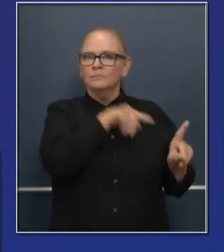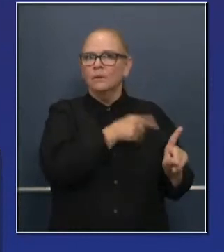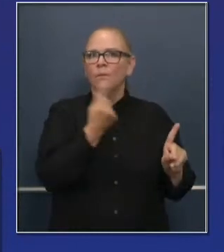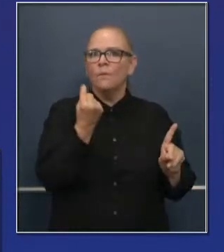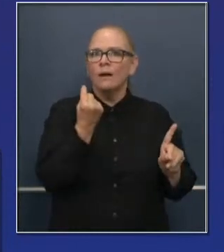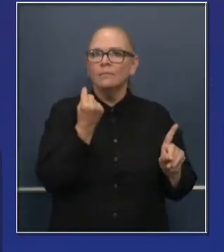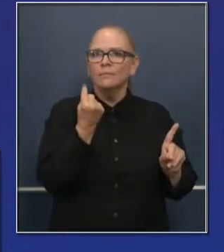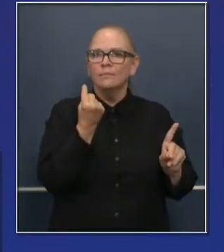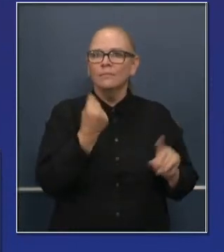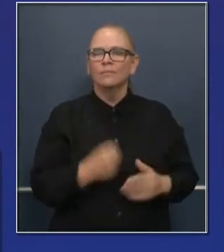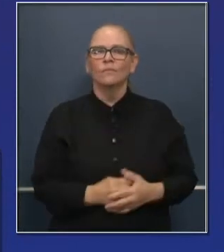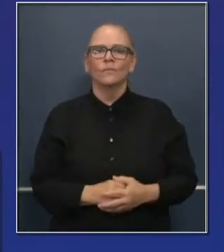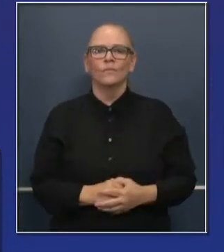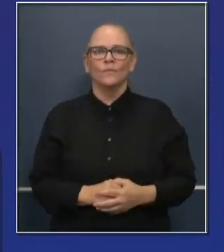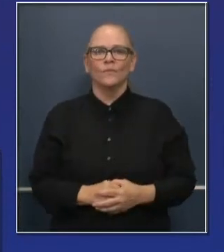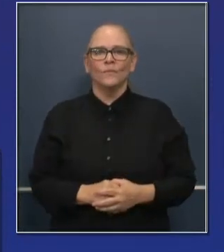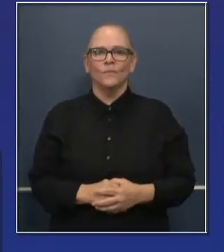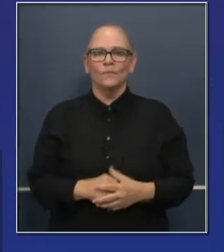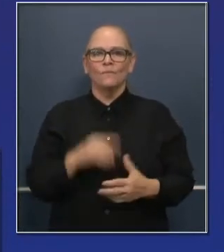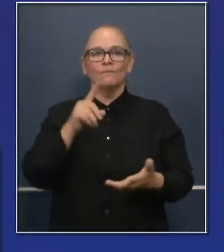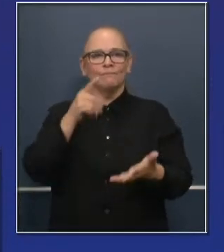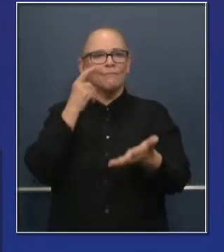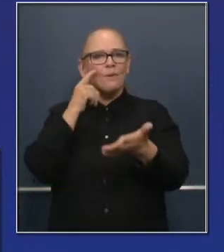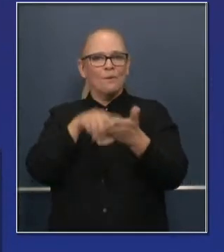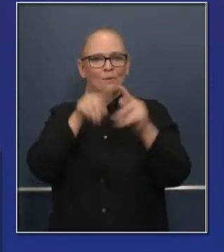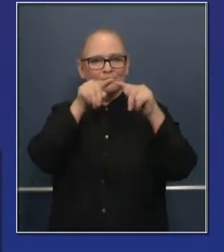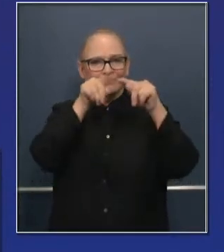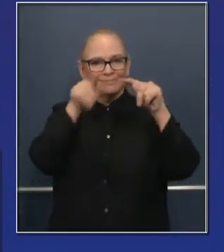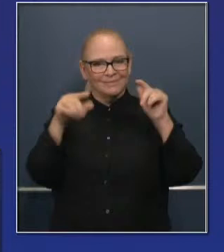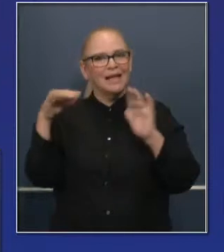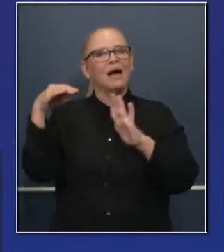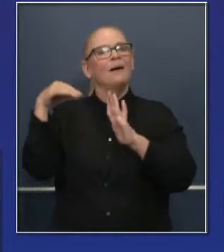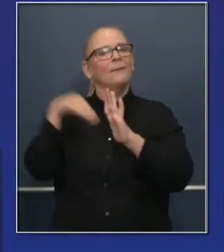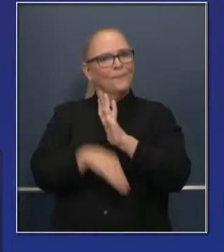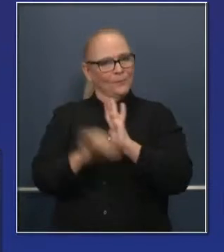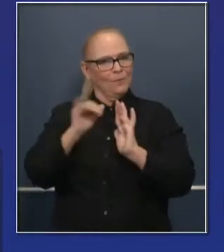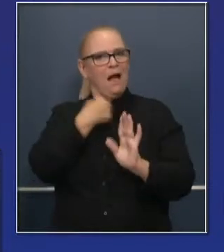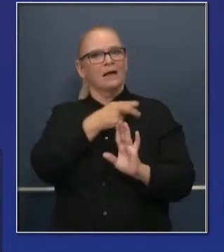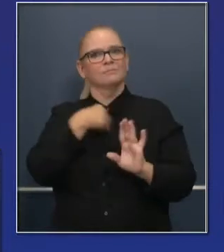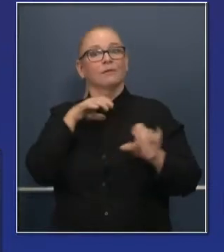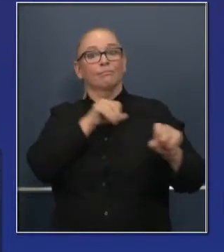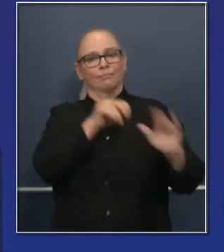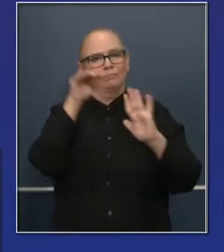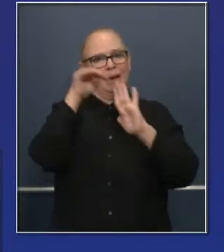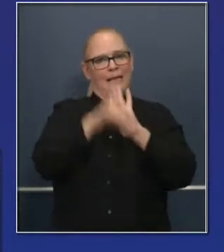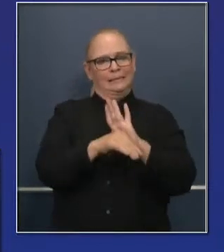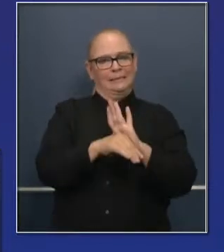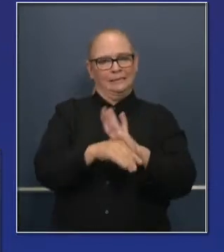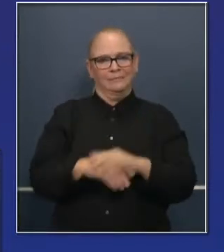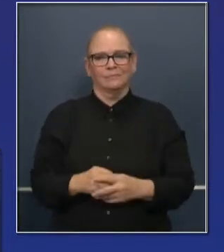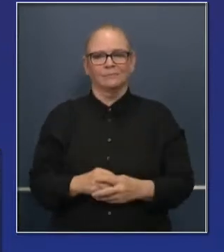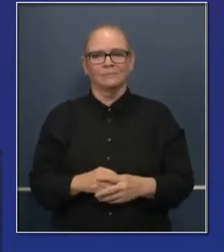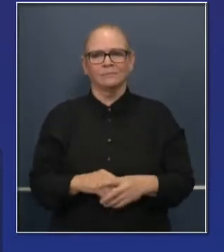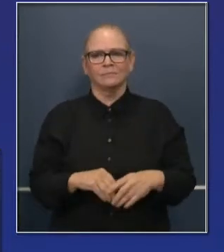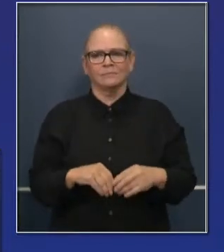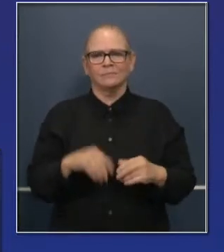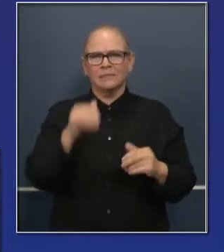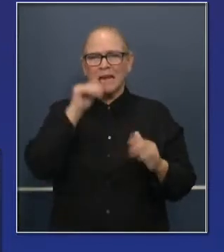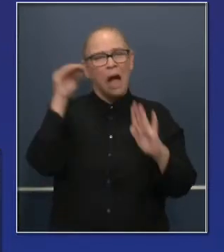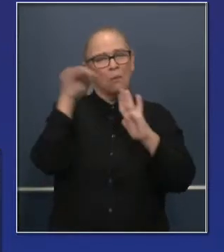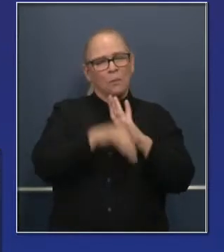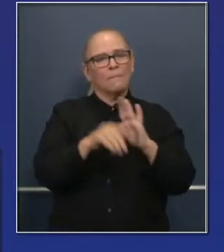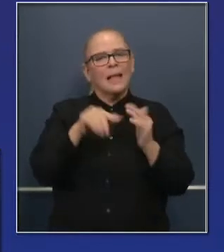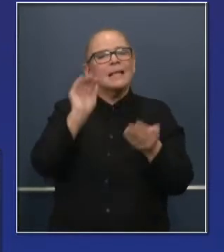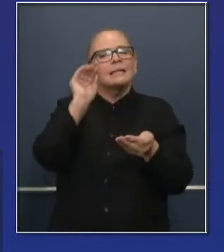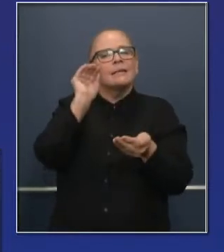lower. We're now, not surprisingly, seeing hospitalizations go down modestly, 10% decrease